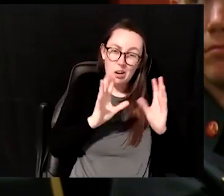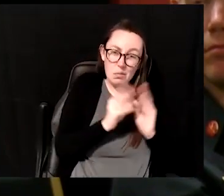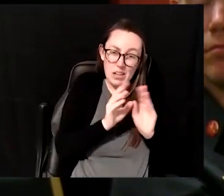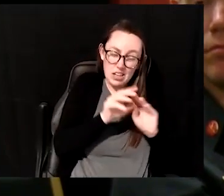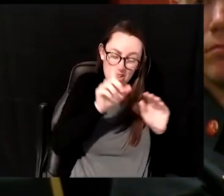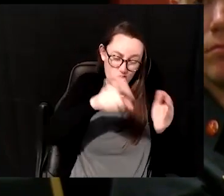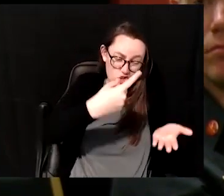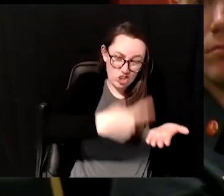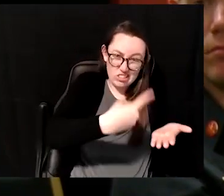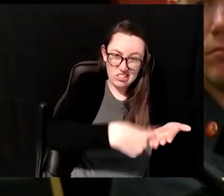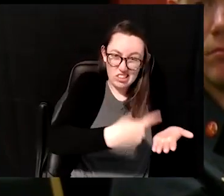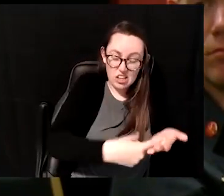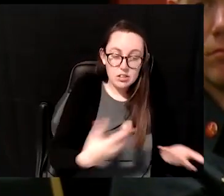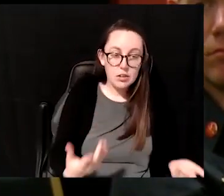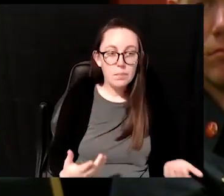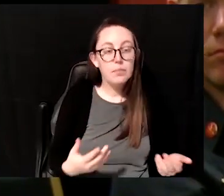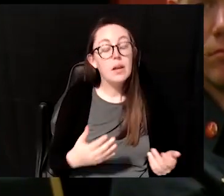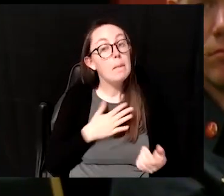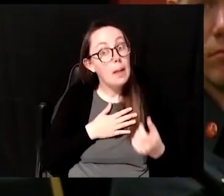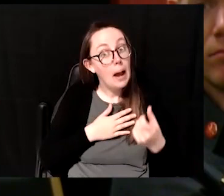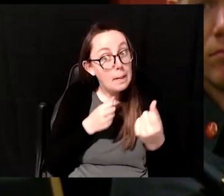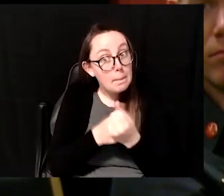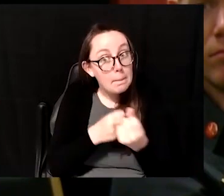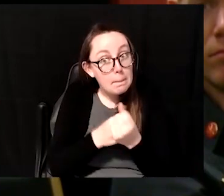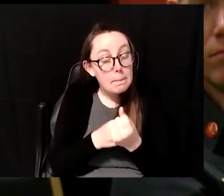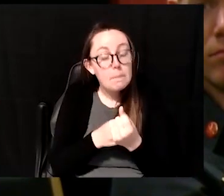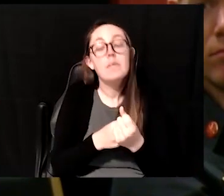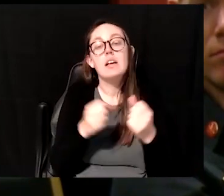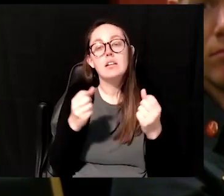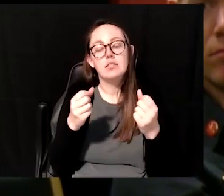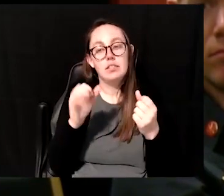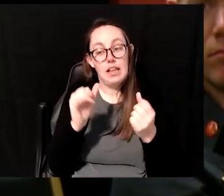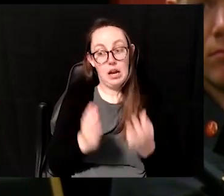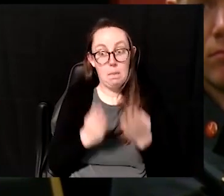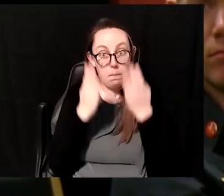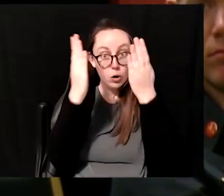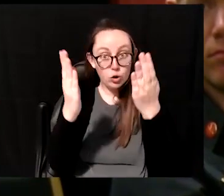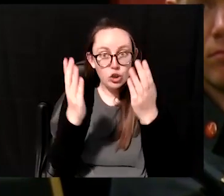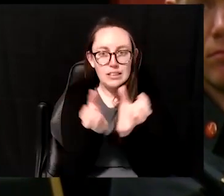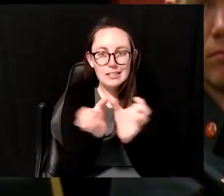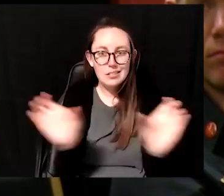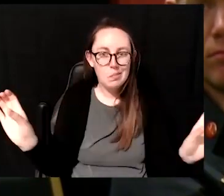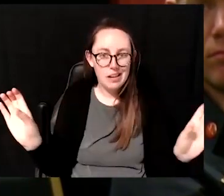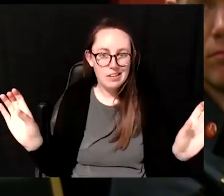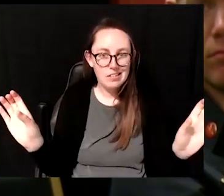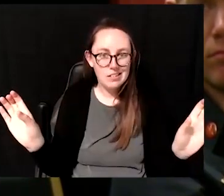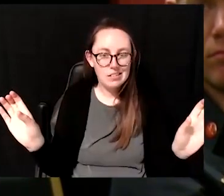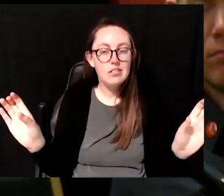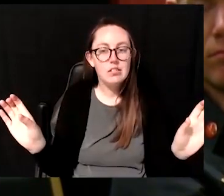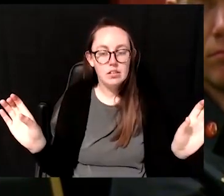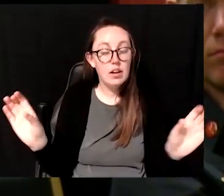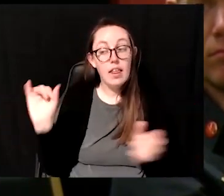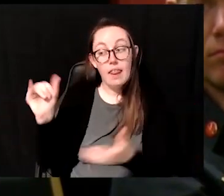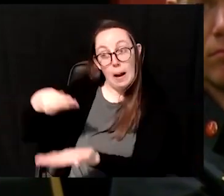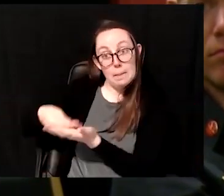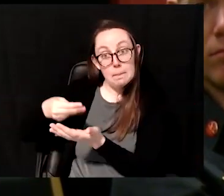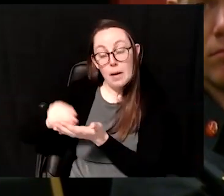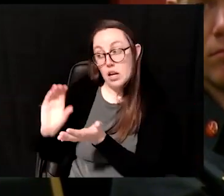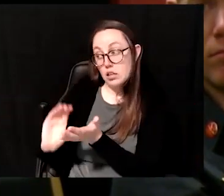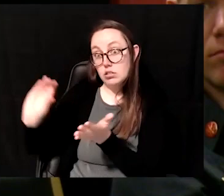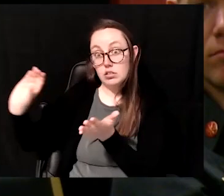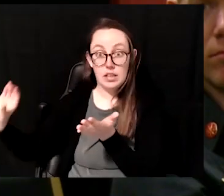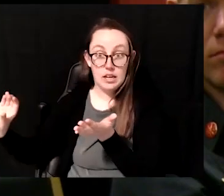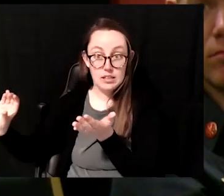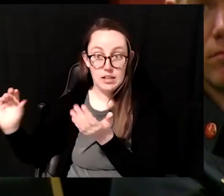I would Advocate splitting the motion um I I don't have a problem with putting the funds in a